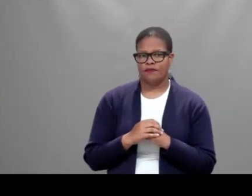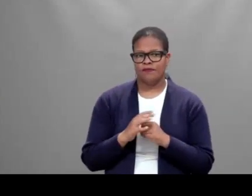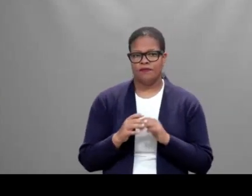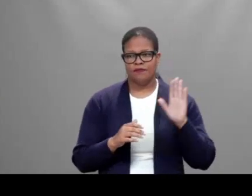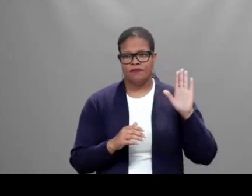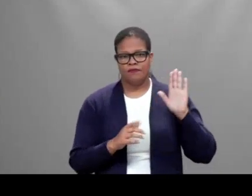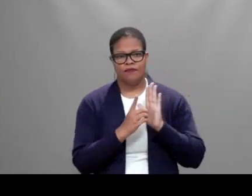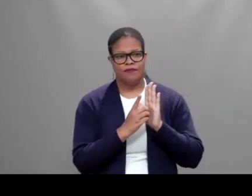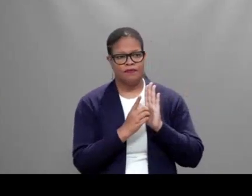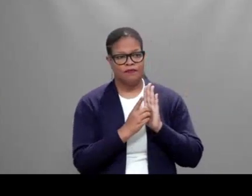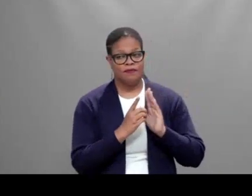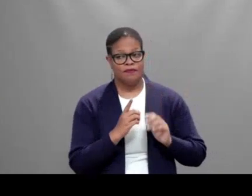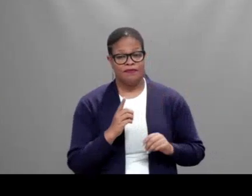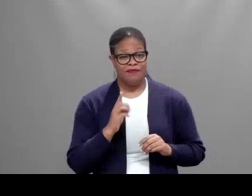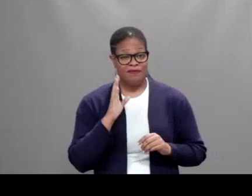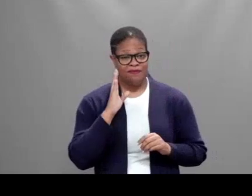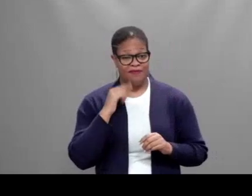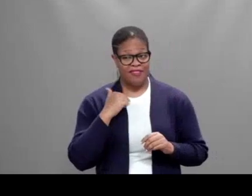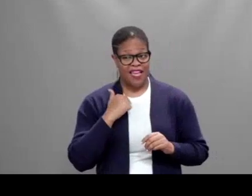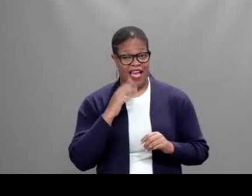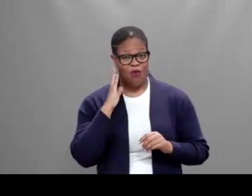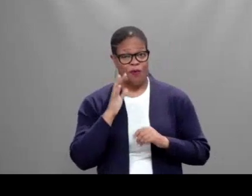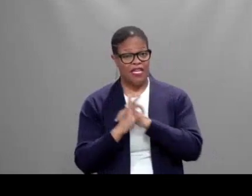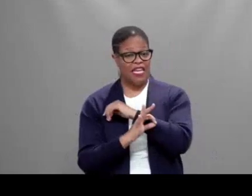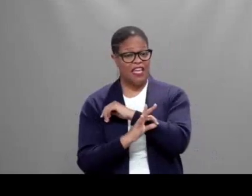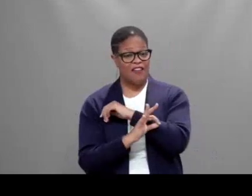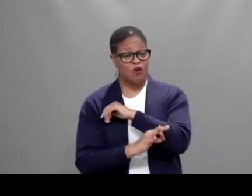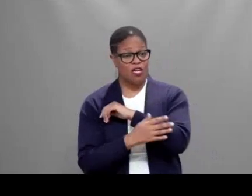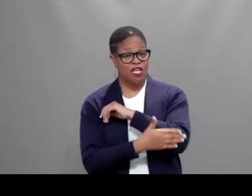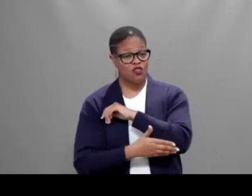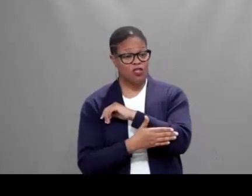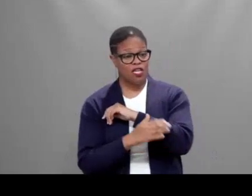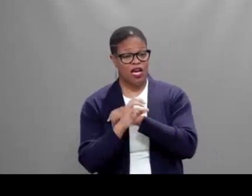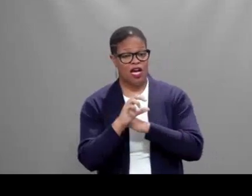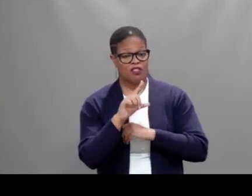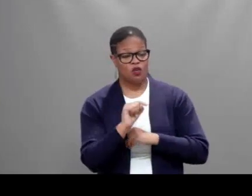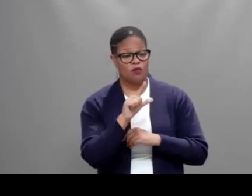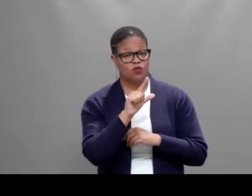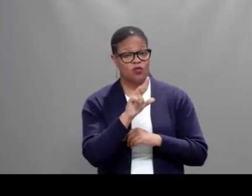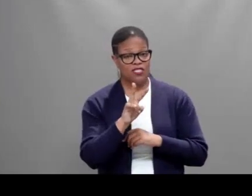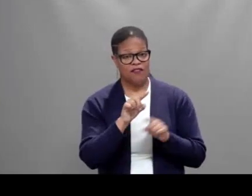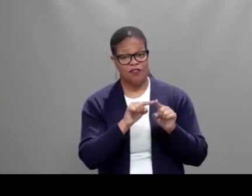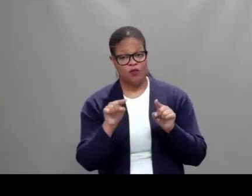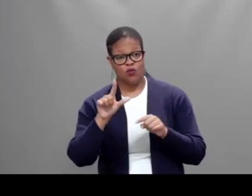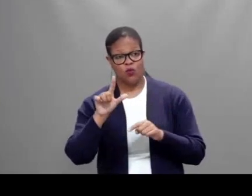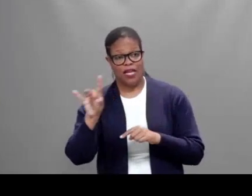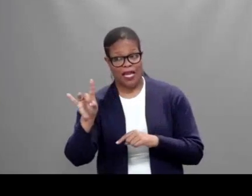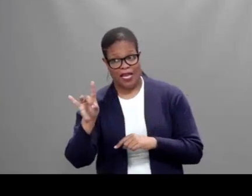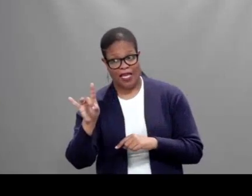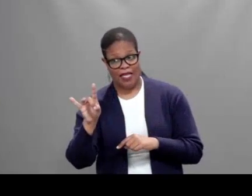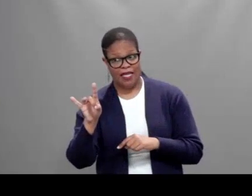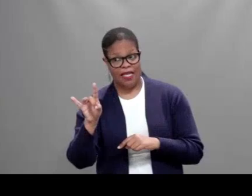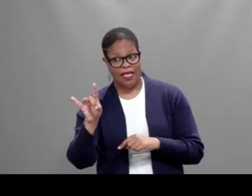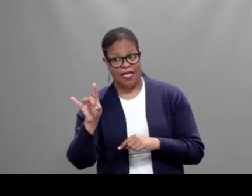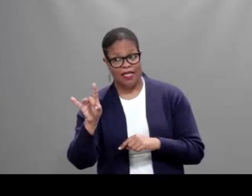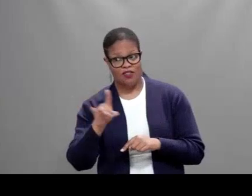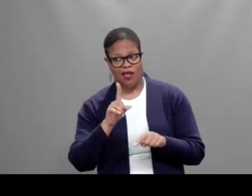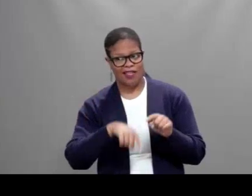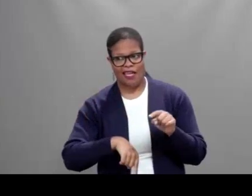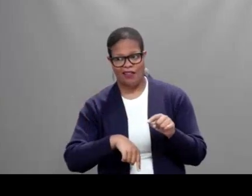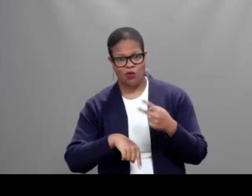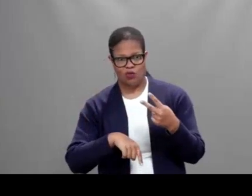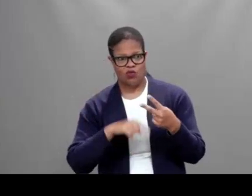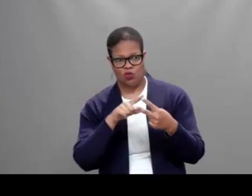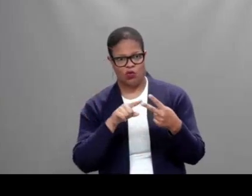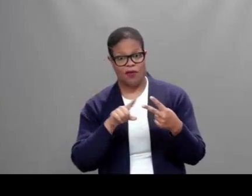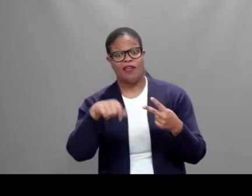I will be in a foreign country on October 27th and 28th, so I can't do those two.